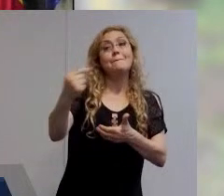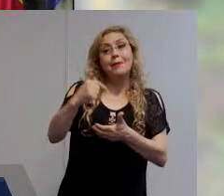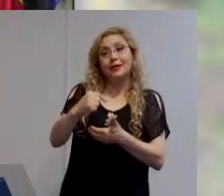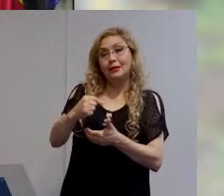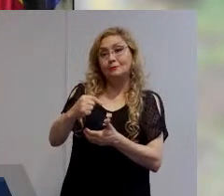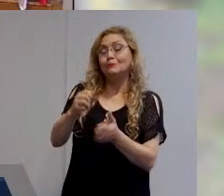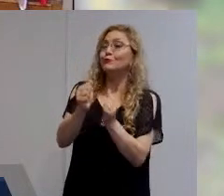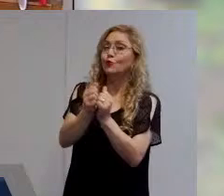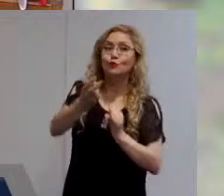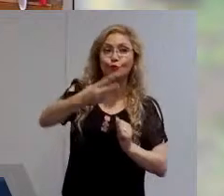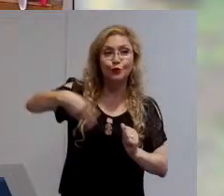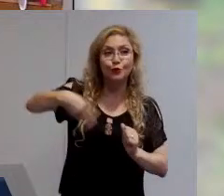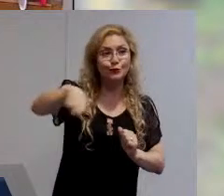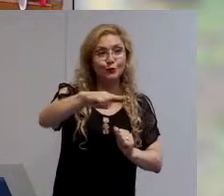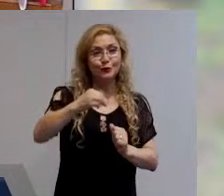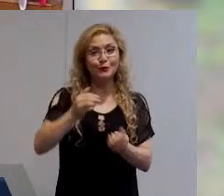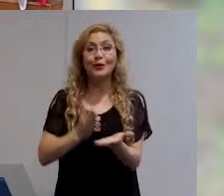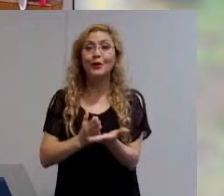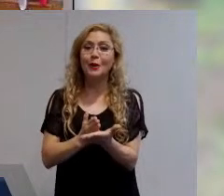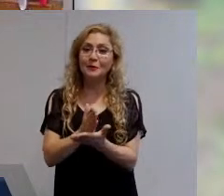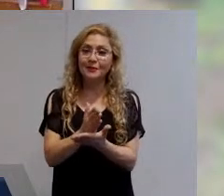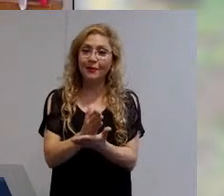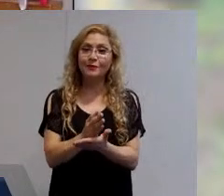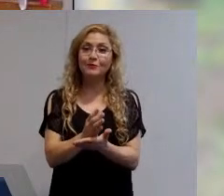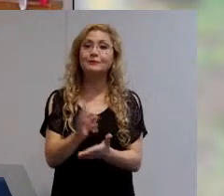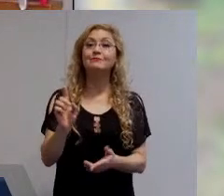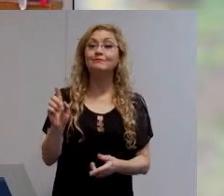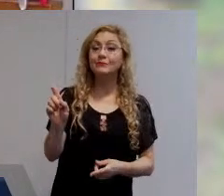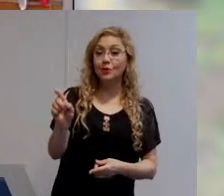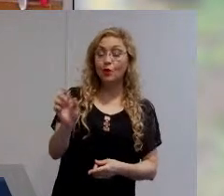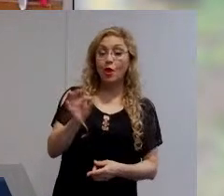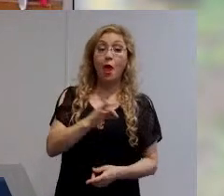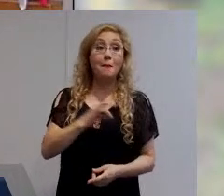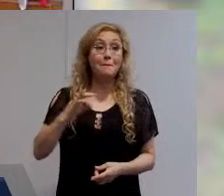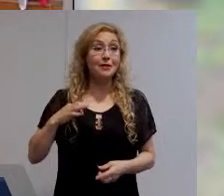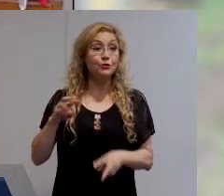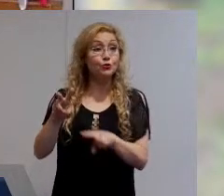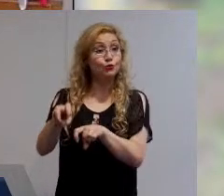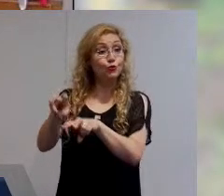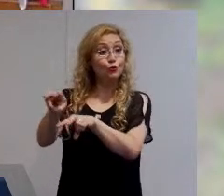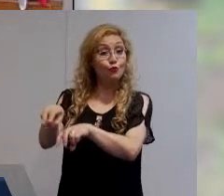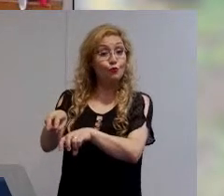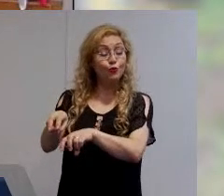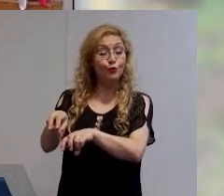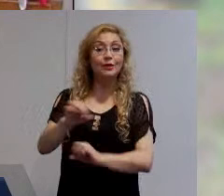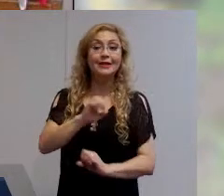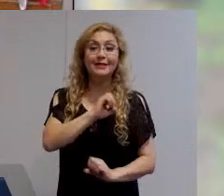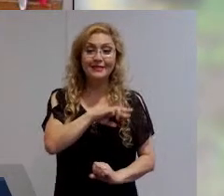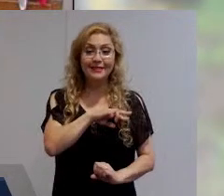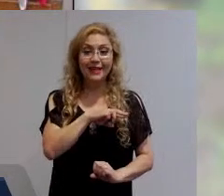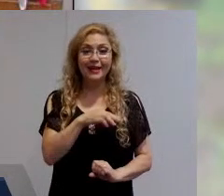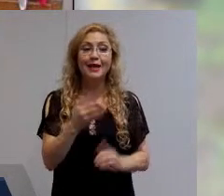Caribbean, those who are joining us here today, the Minister